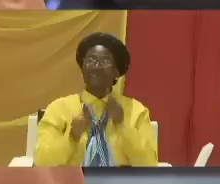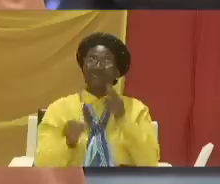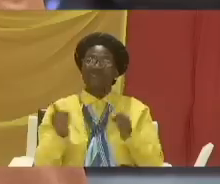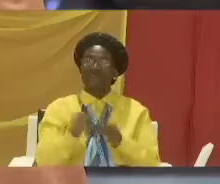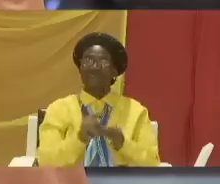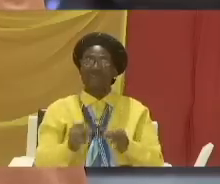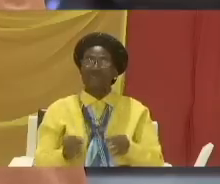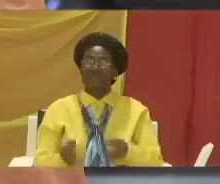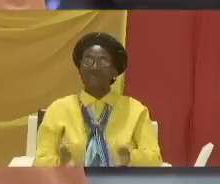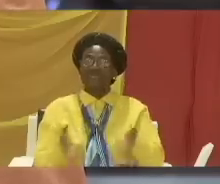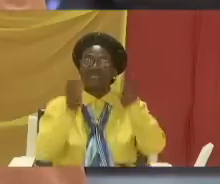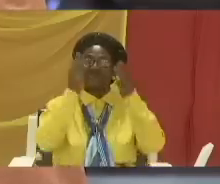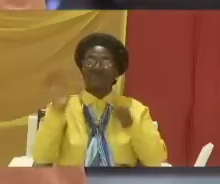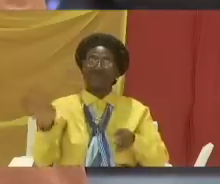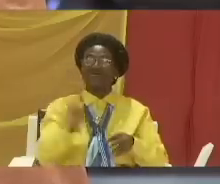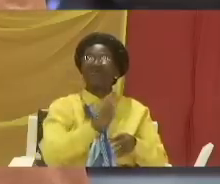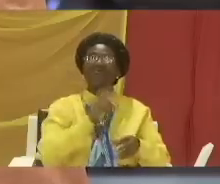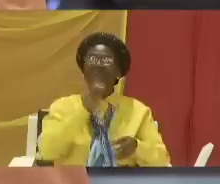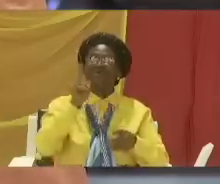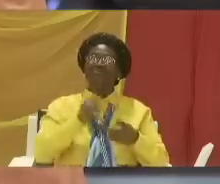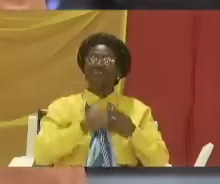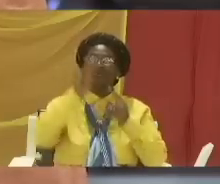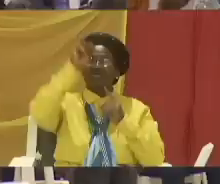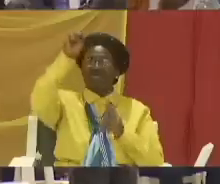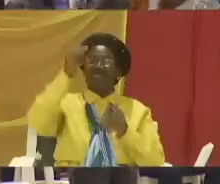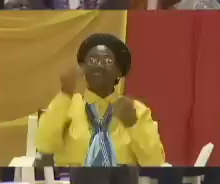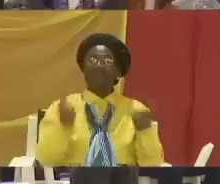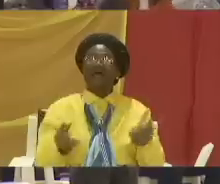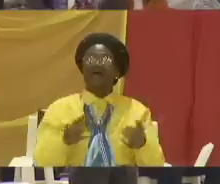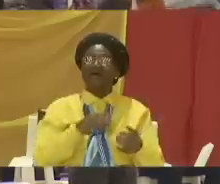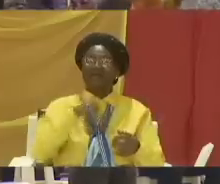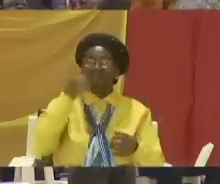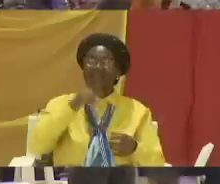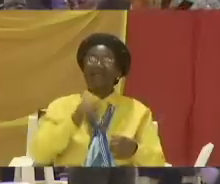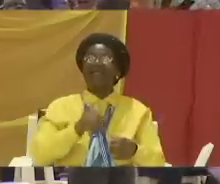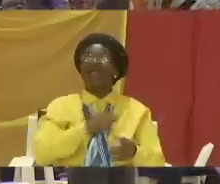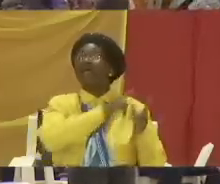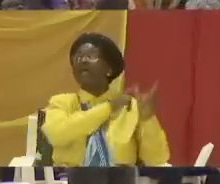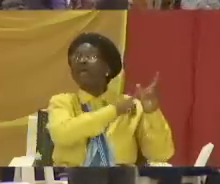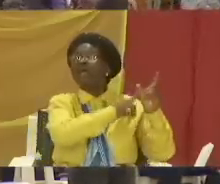I pray to him now and say, Lord, help me.